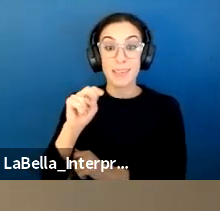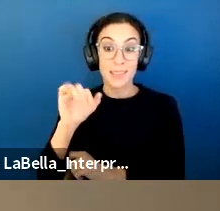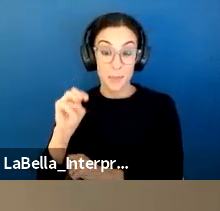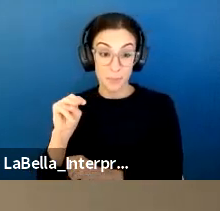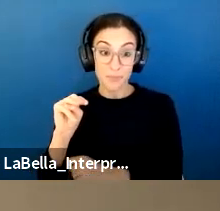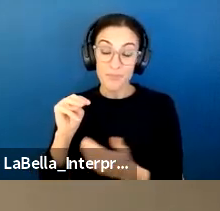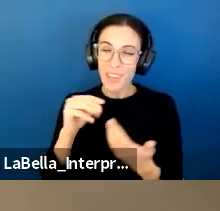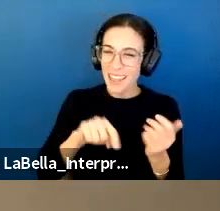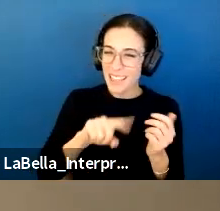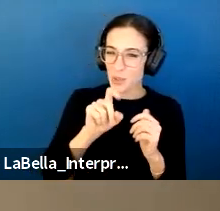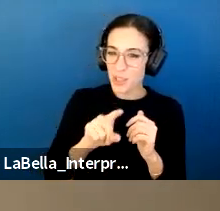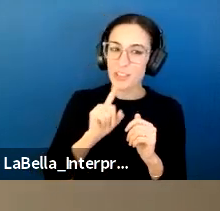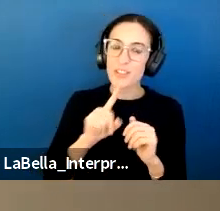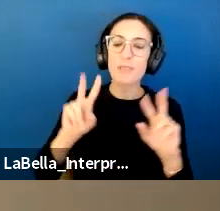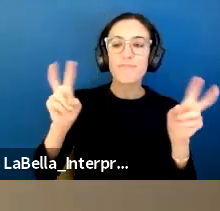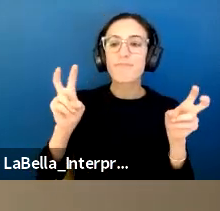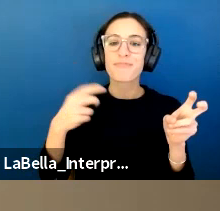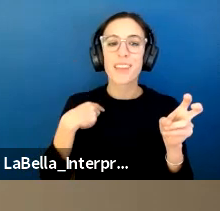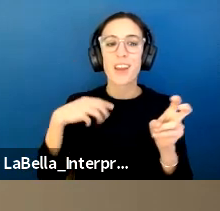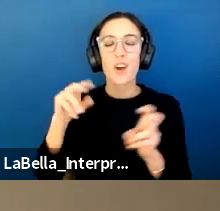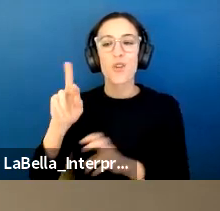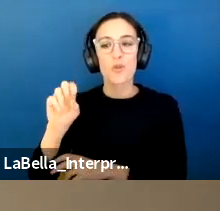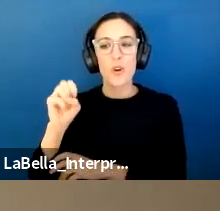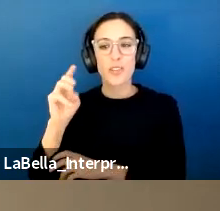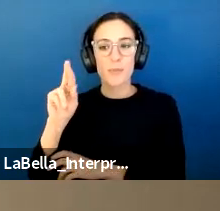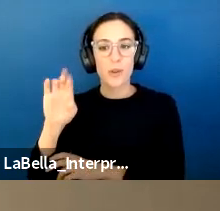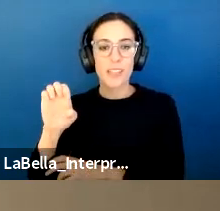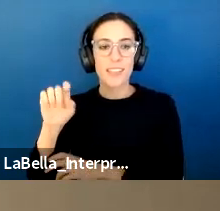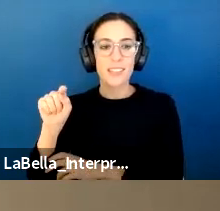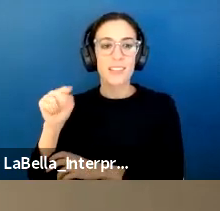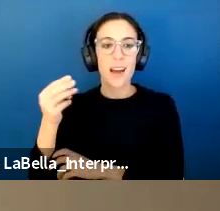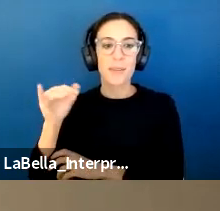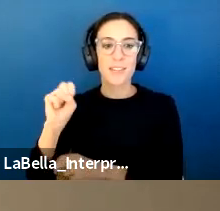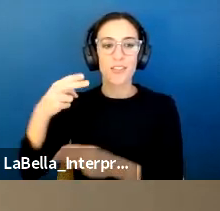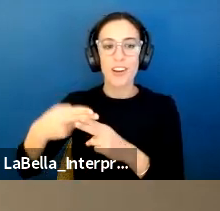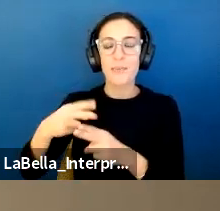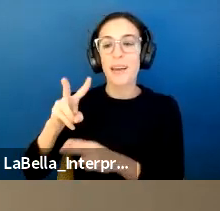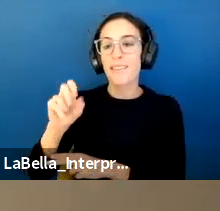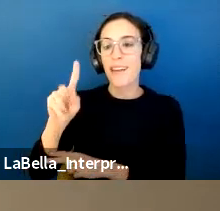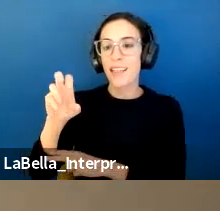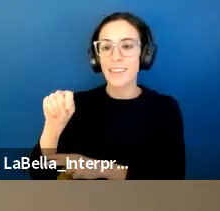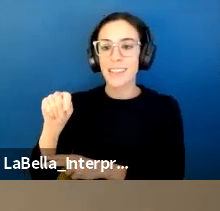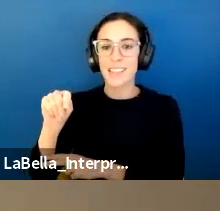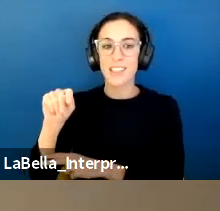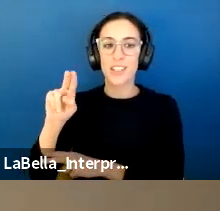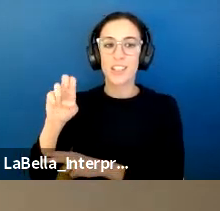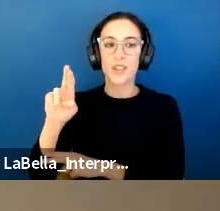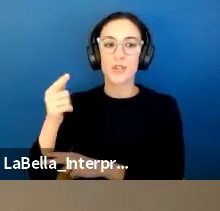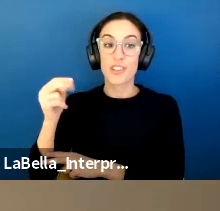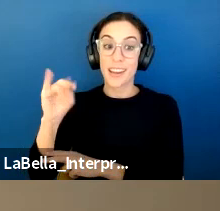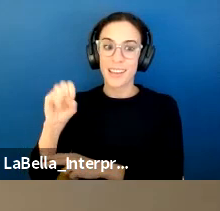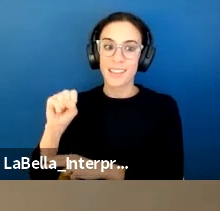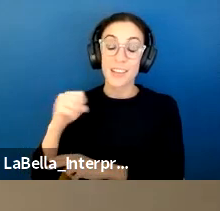calls it, velvet eugenics. We know, for instance, just in prenatal testing in Denmark, for instance, there's a wonderful piece in The